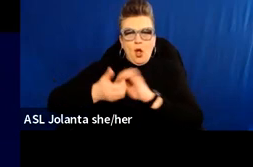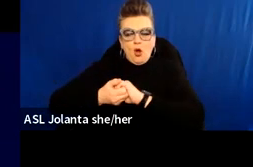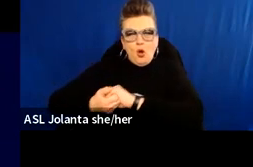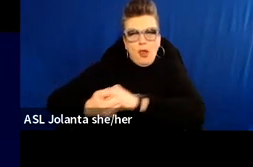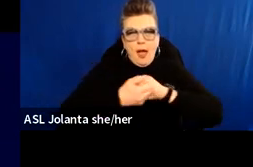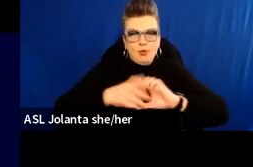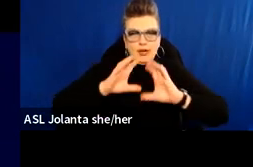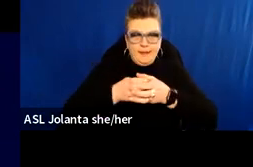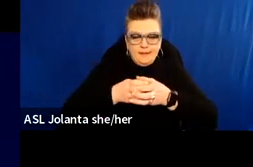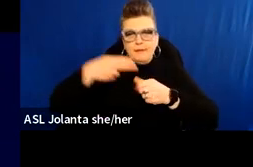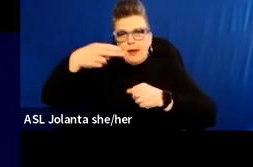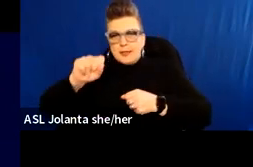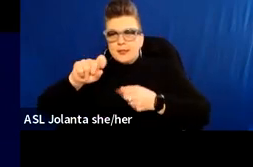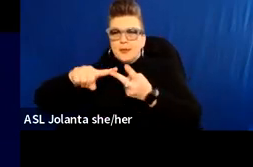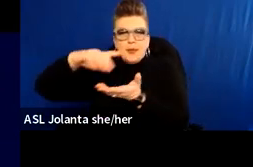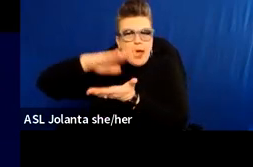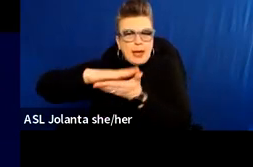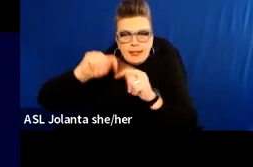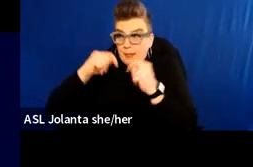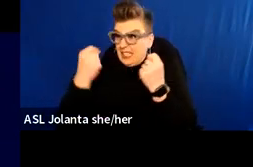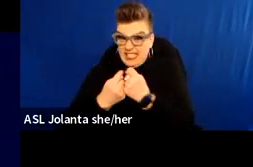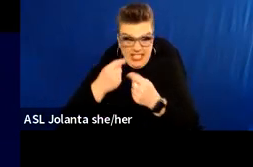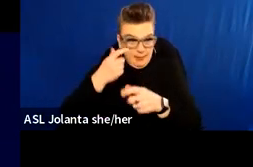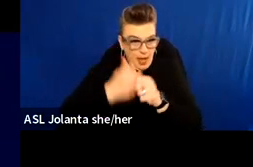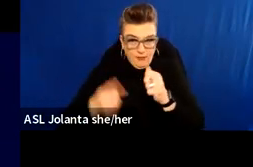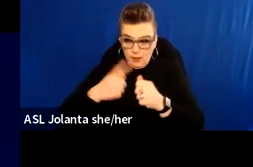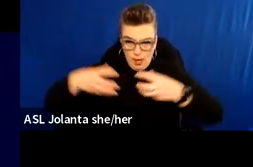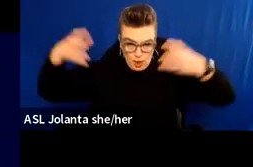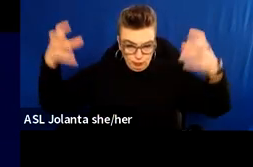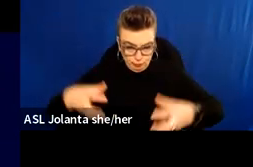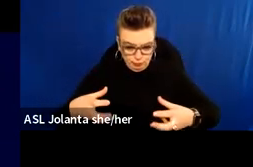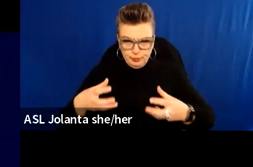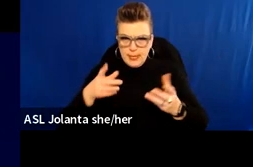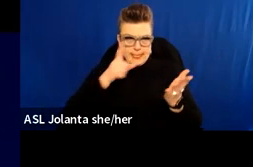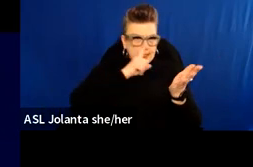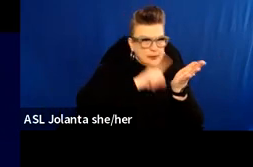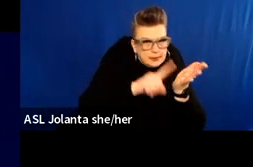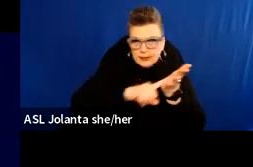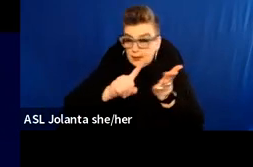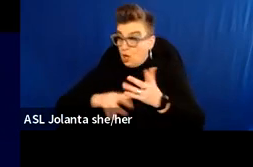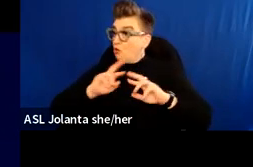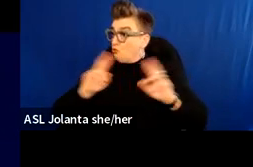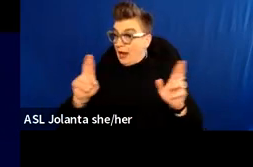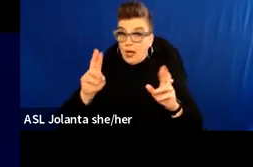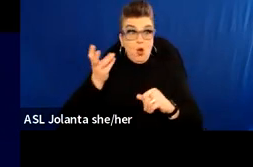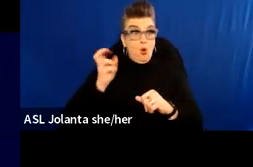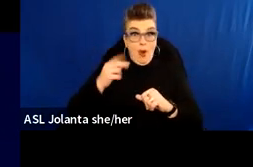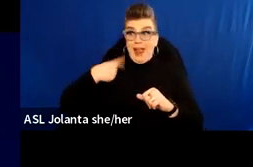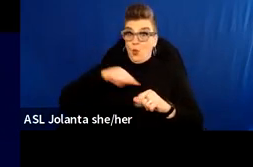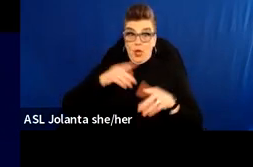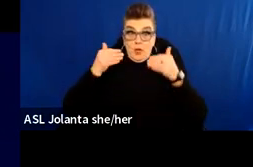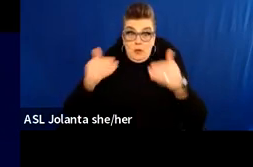team to ensure that they were ready um for implementation of this for incoming ninth